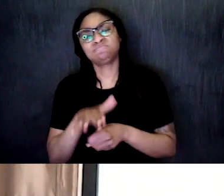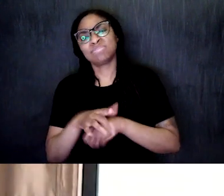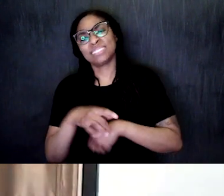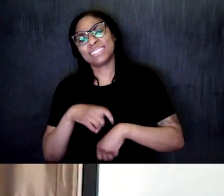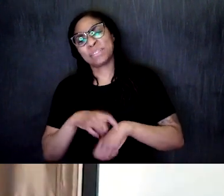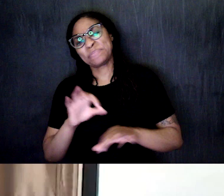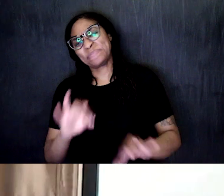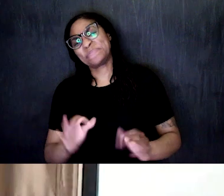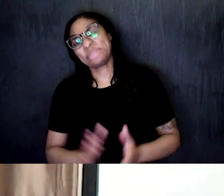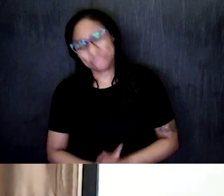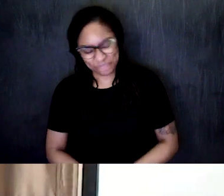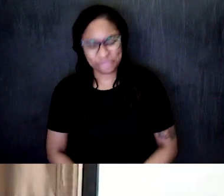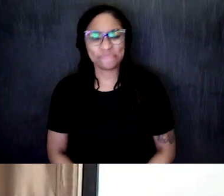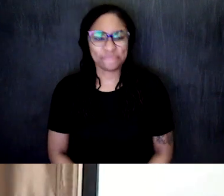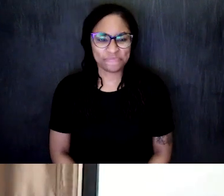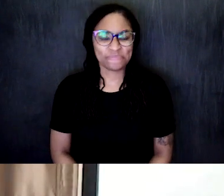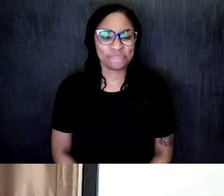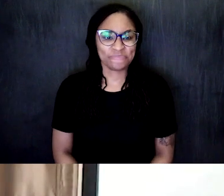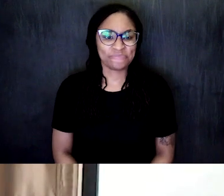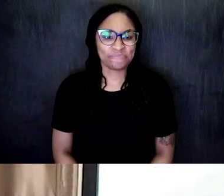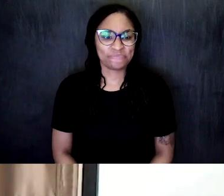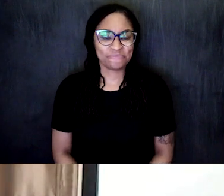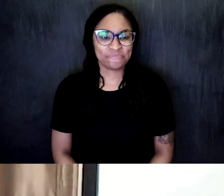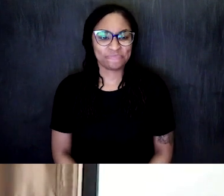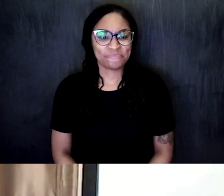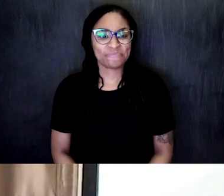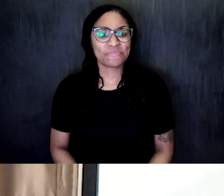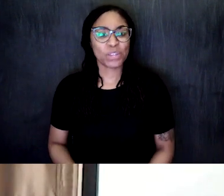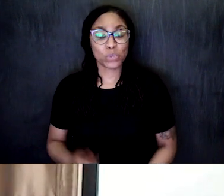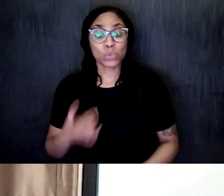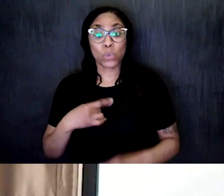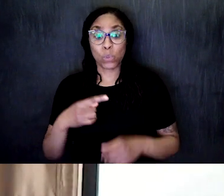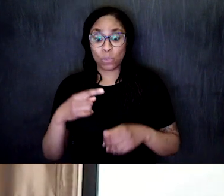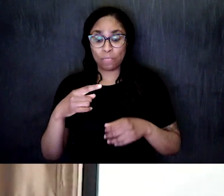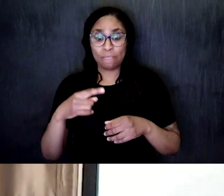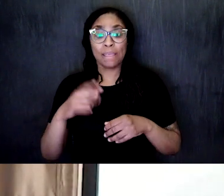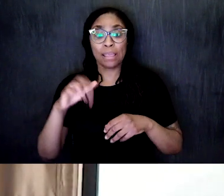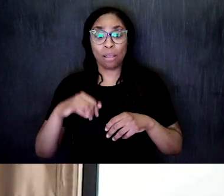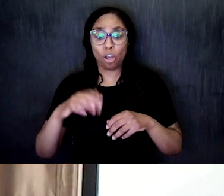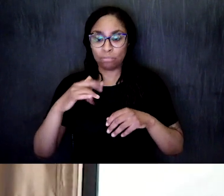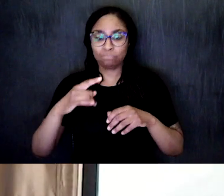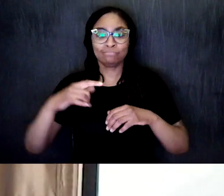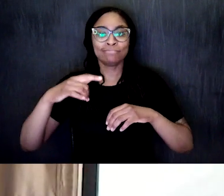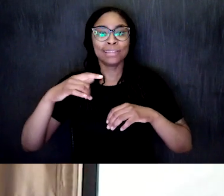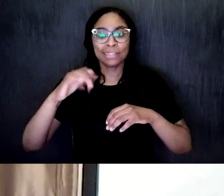time. And let's bring the hands to the inner thighs.